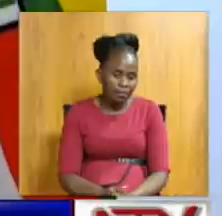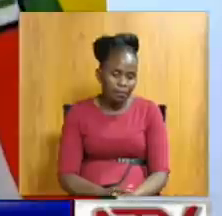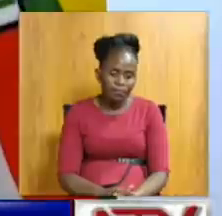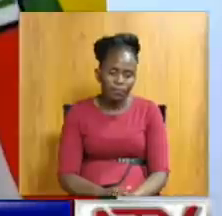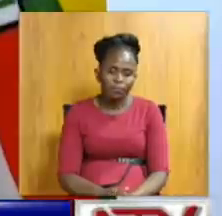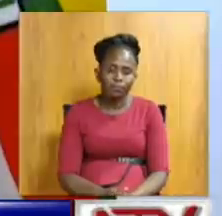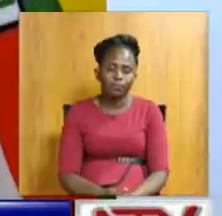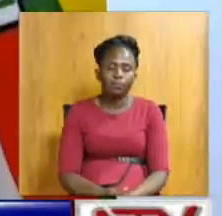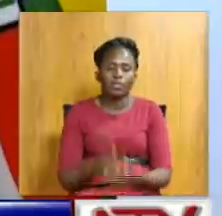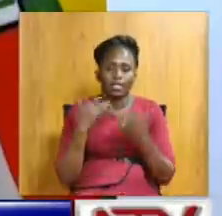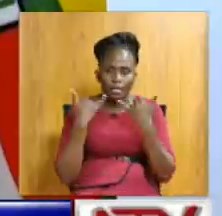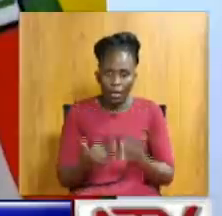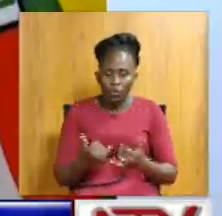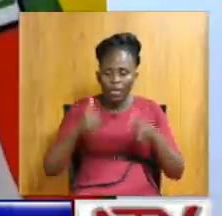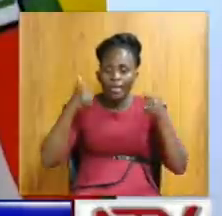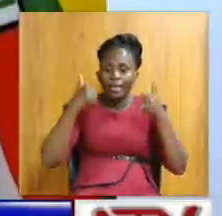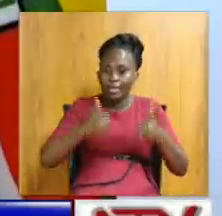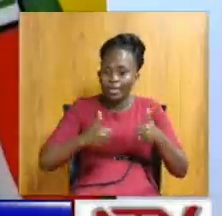The NRM won